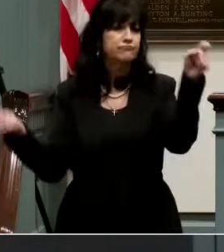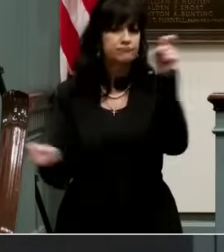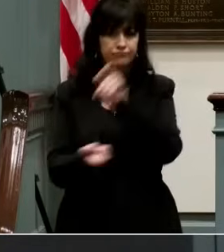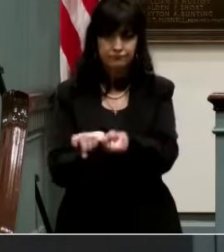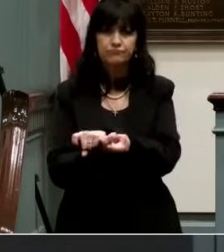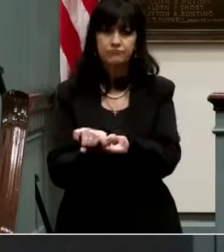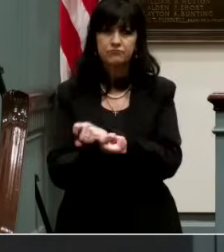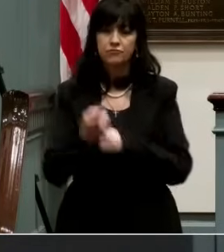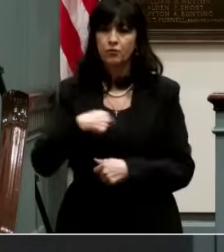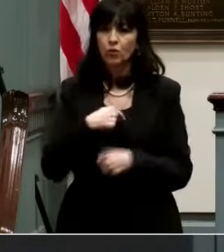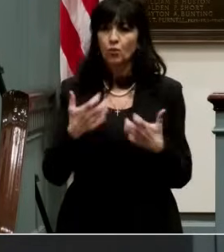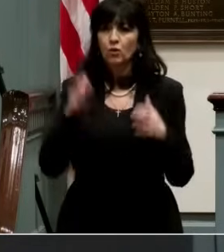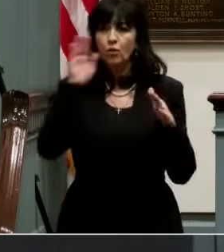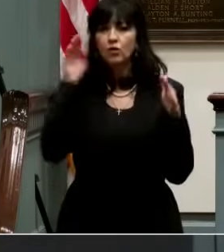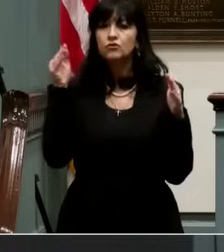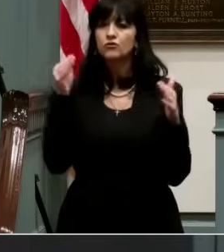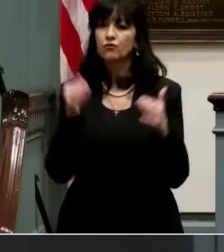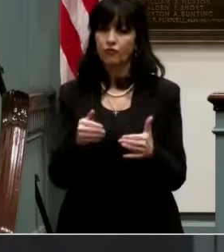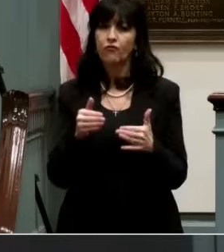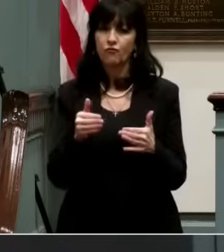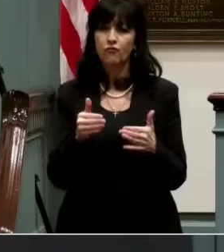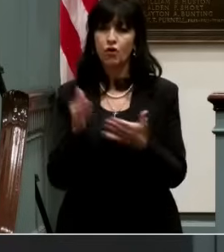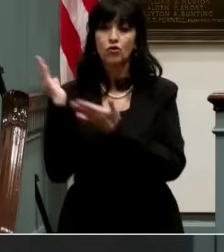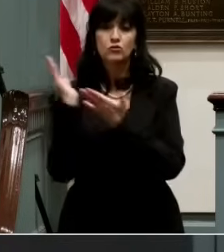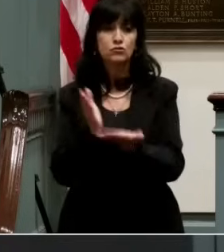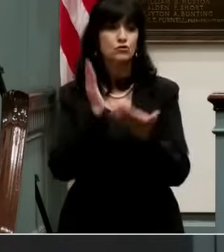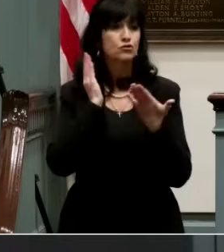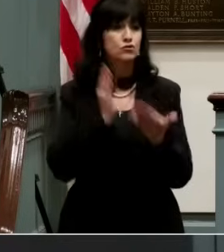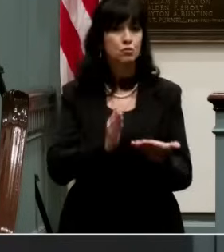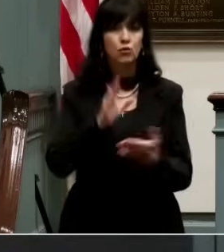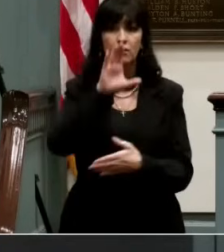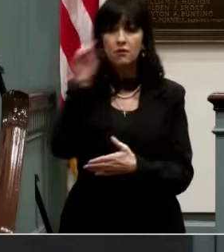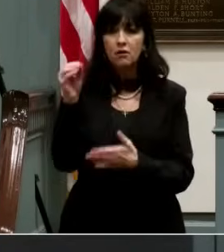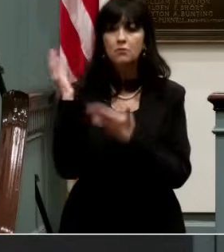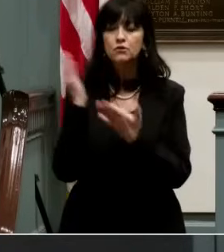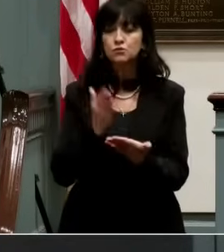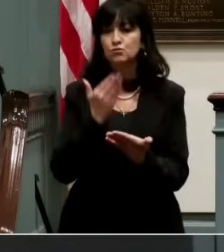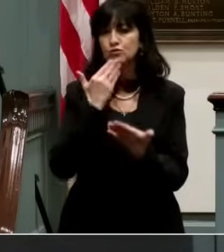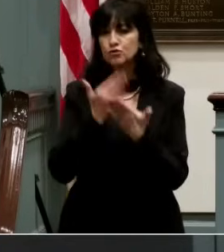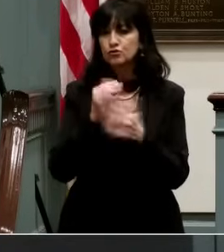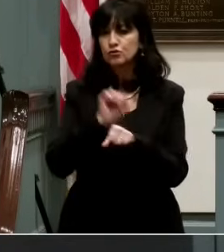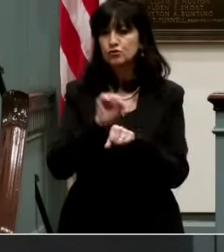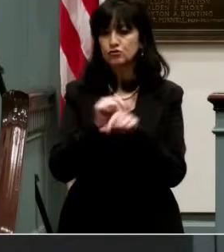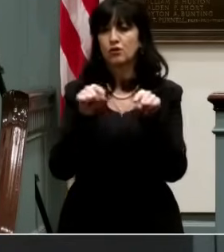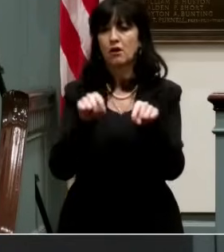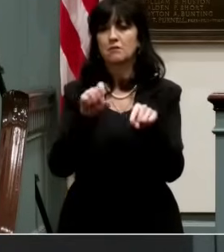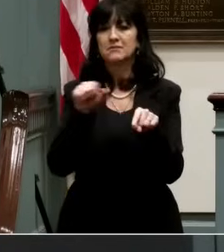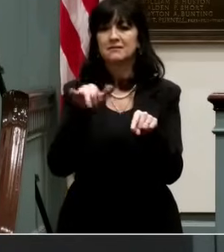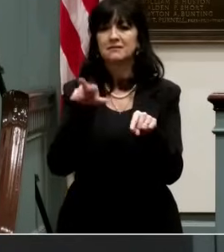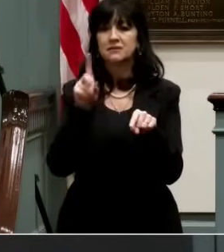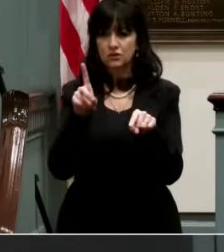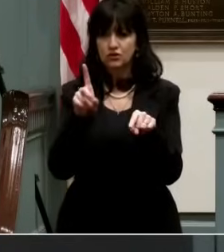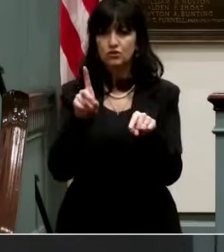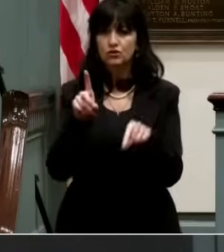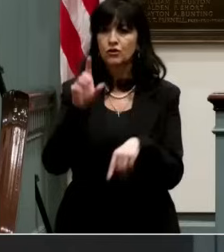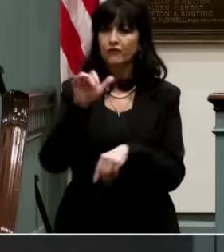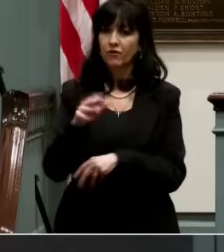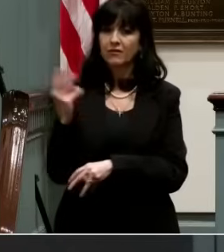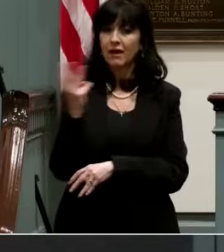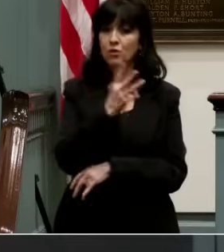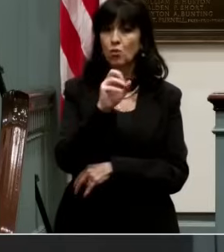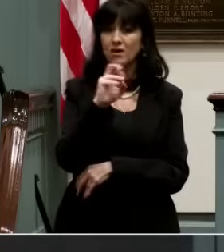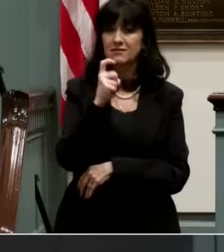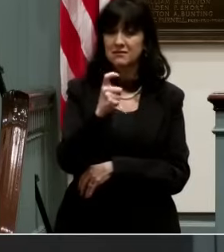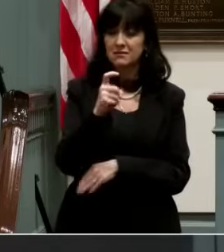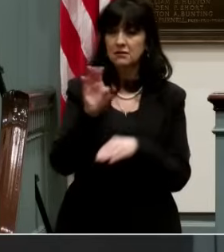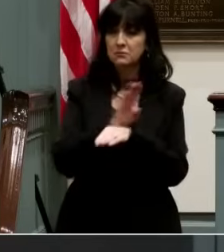have put a hyper-focus on bringing good new jobs to Seaford. That includes attracting investment to the new Western Sussex